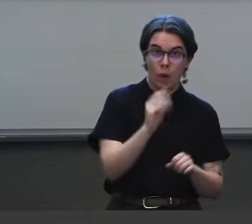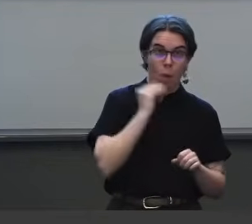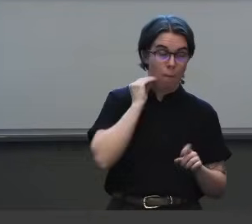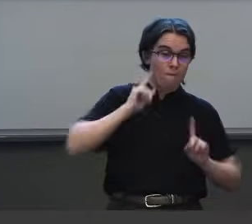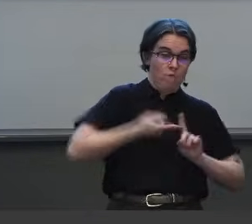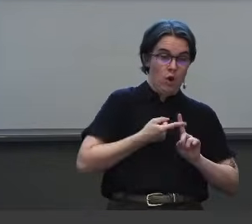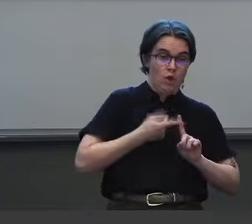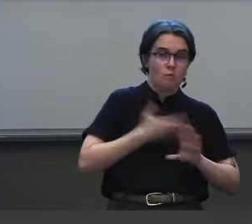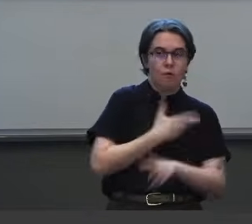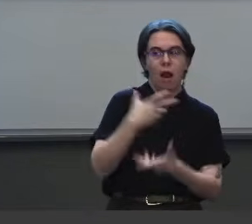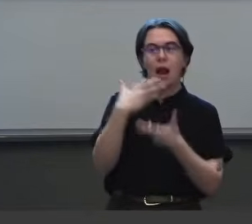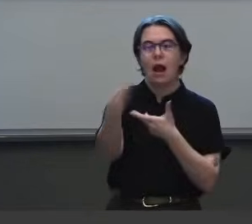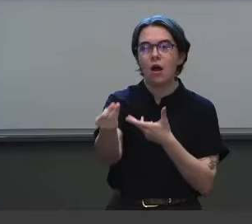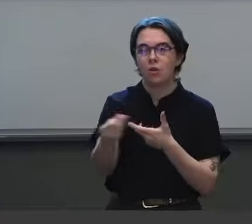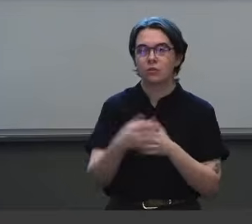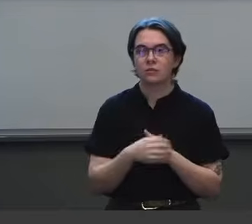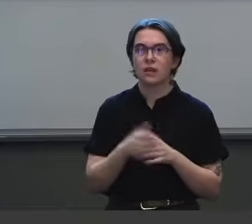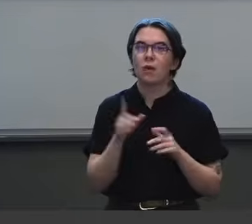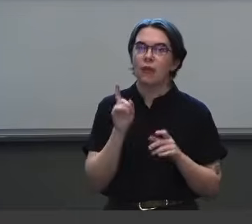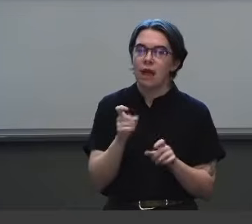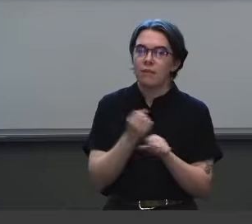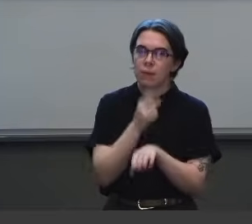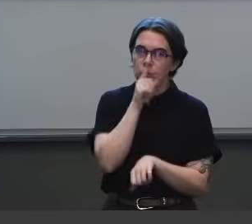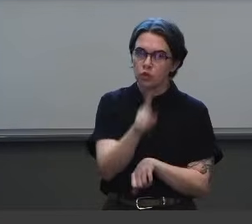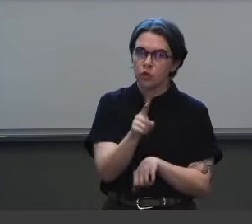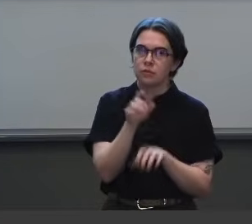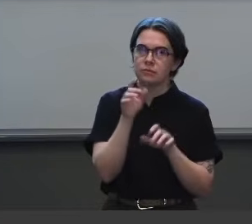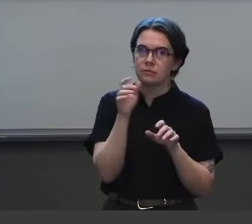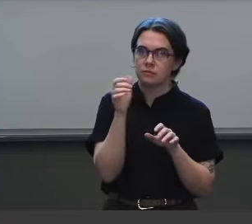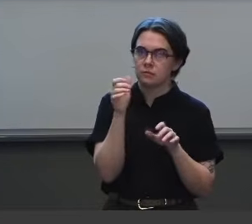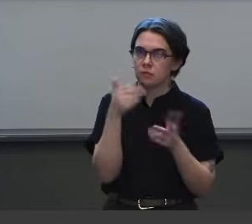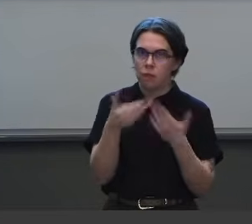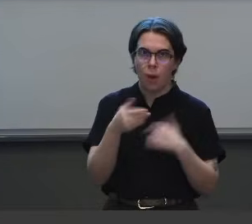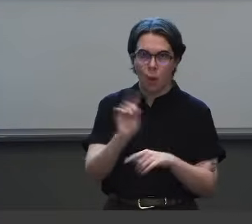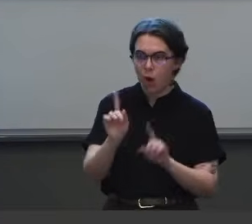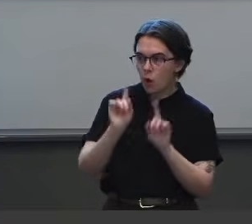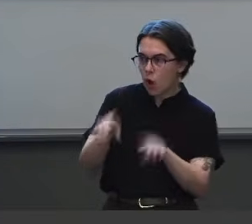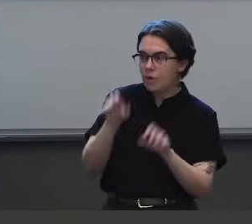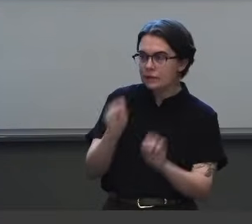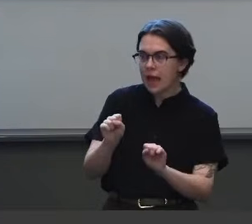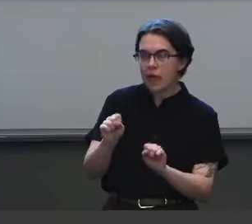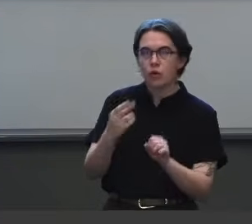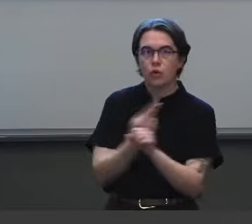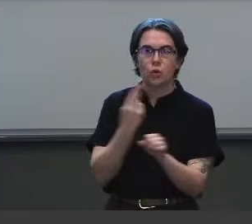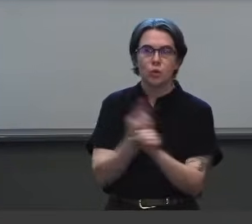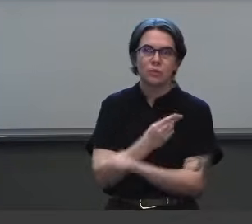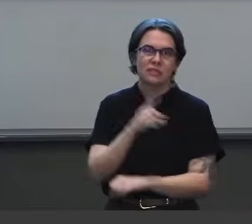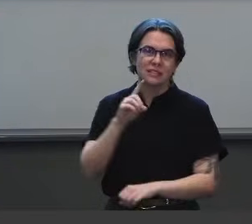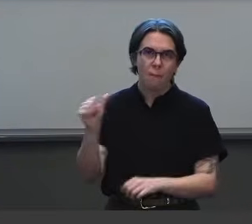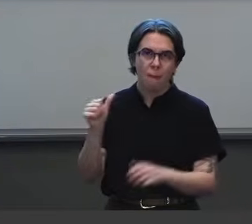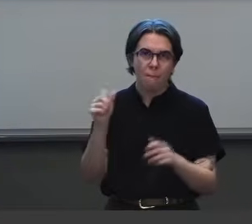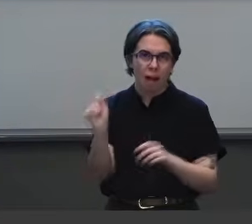it's a restaurant or a mall, that we can access a handicapped bathroom. He still needs assistance with toileting, so we make